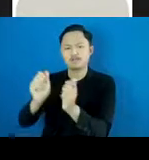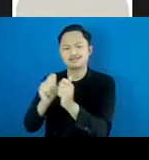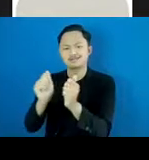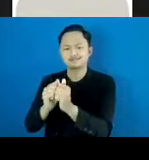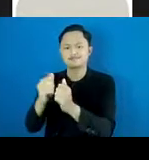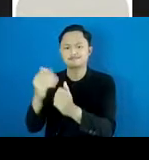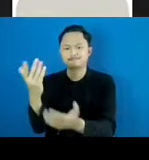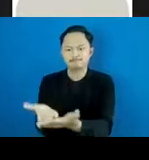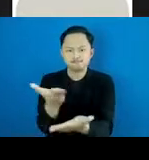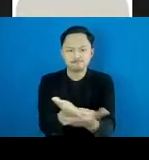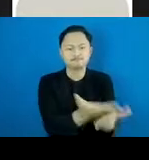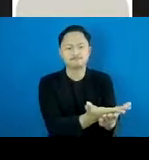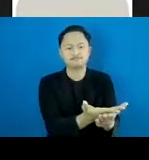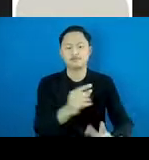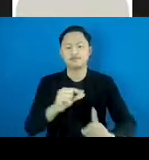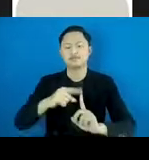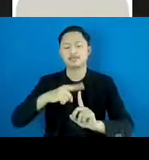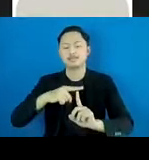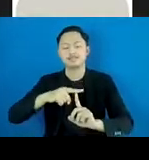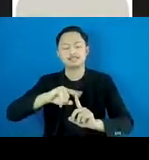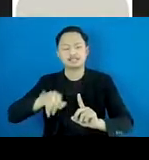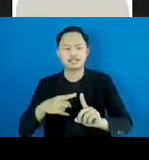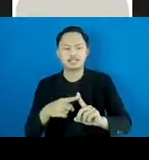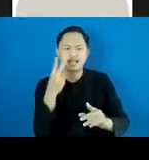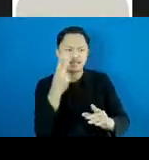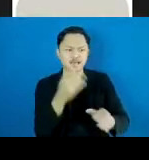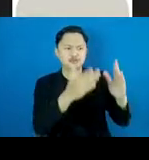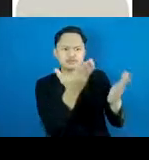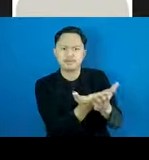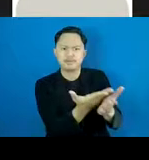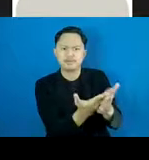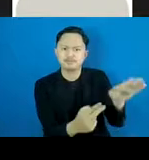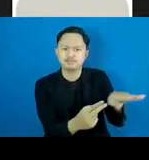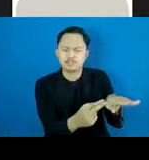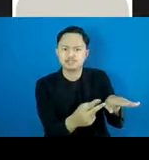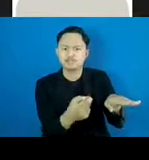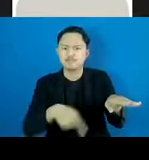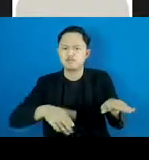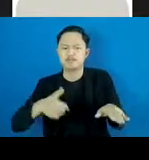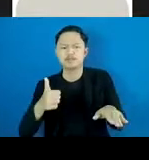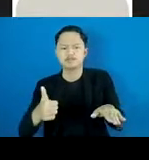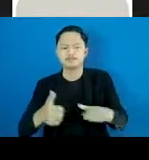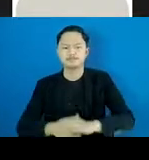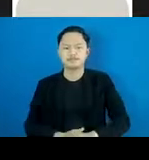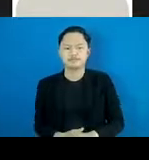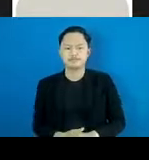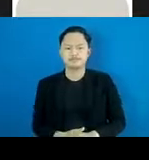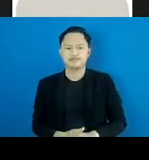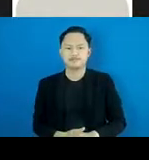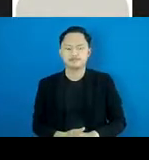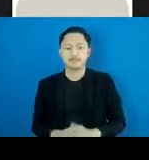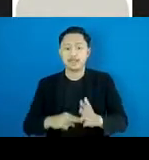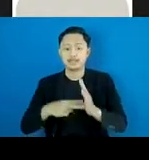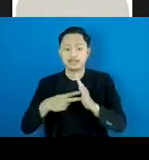case, TransJakarta will have to have separate agreements with the charging company, with the operator, with the lessor, and that way assuring everyone